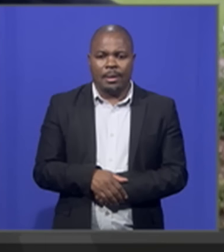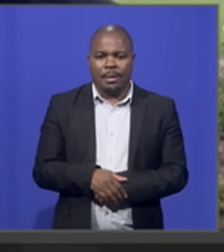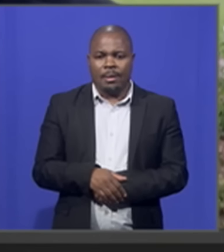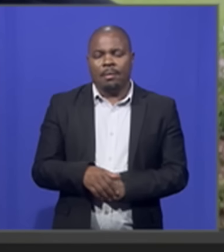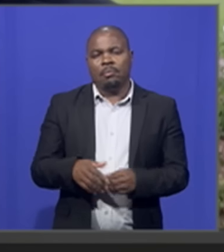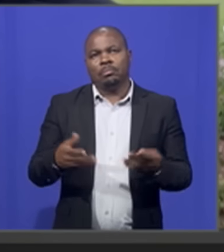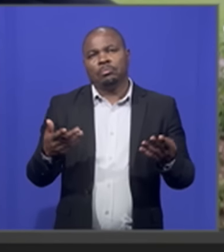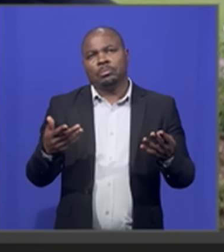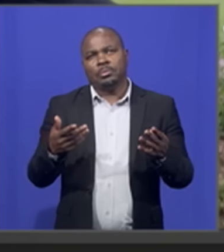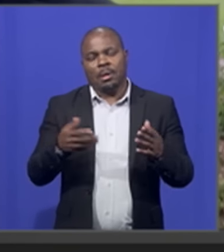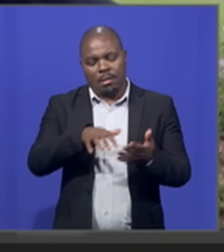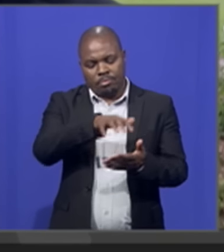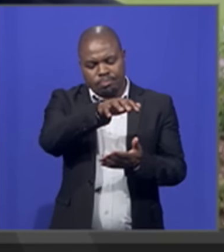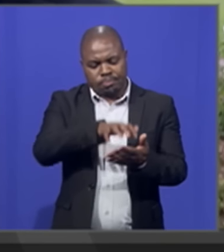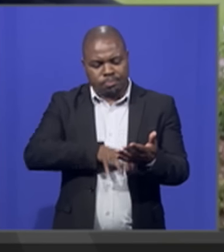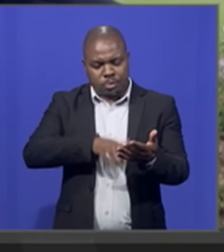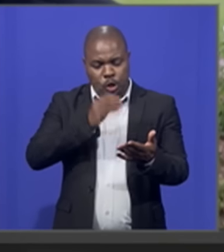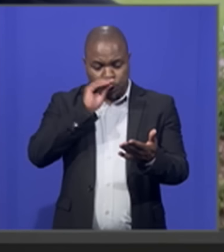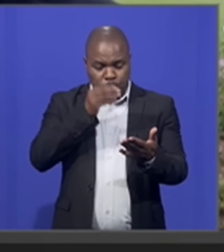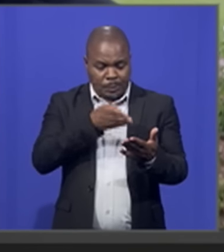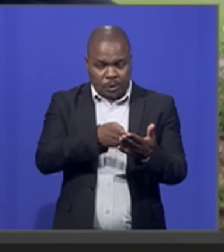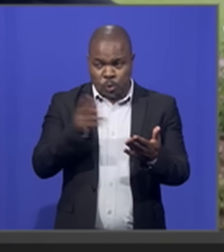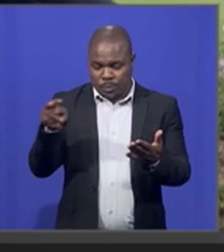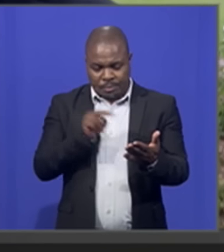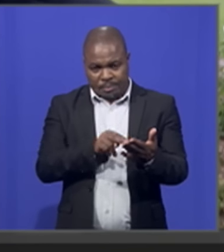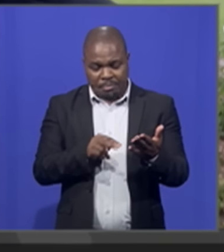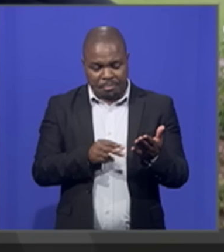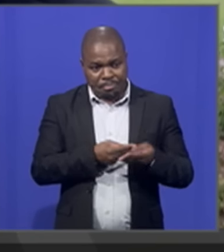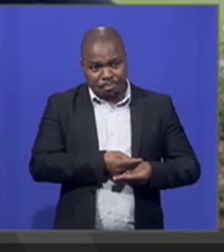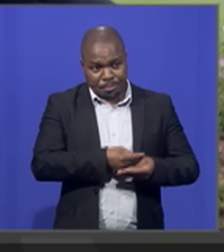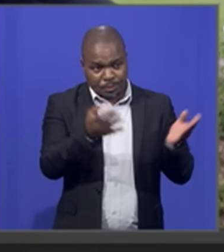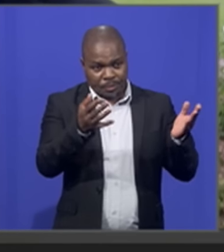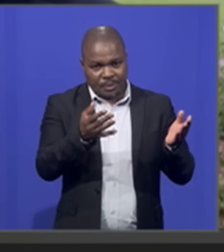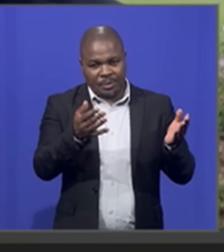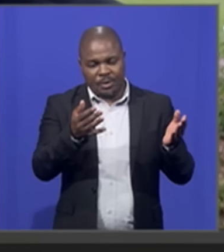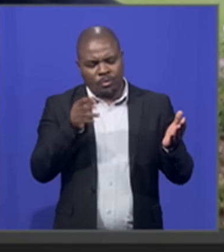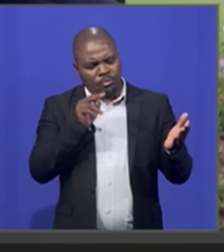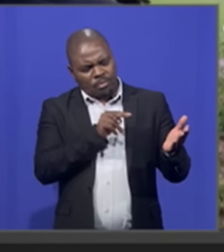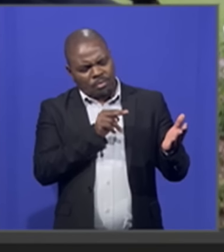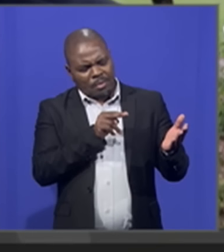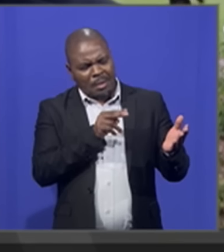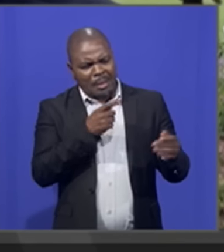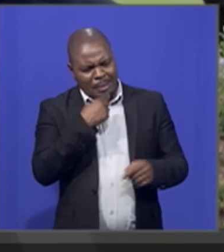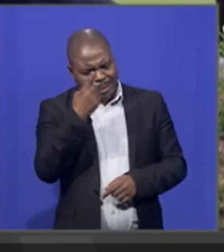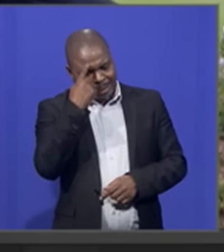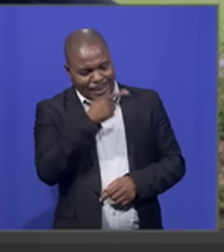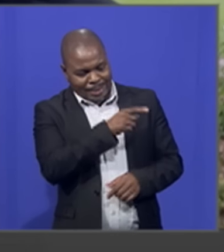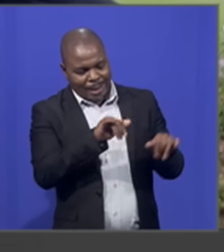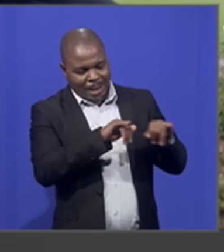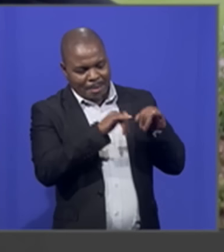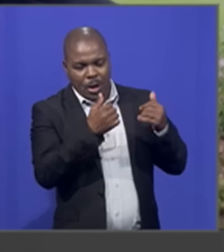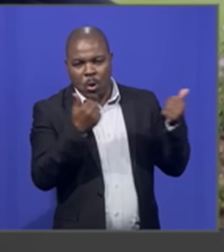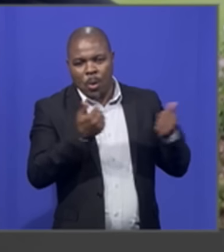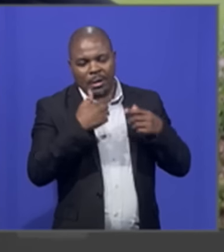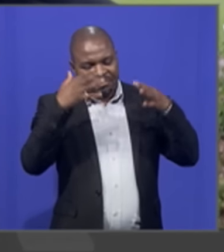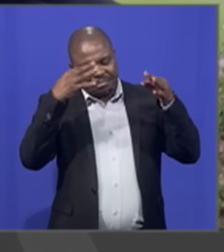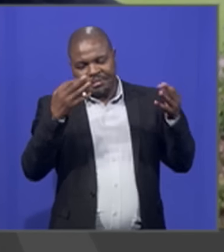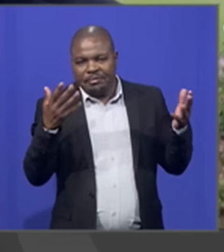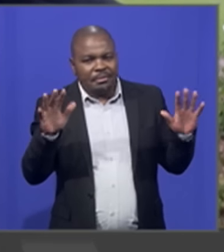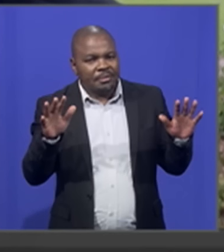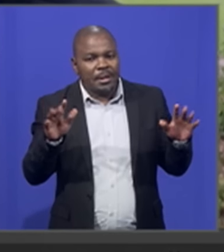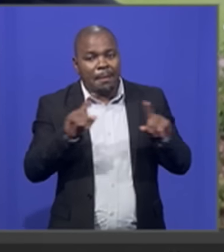dikgang le ba le ntshitseng e bontsha e ka re ba setse ba tseile tshwetso eo, mme se se itumedisang ke